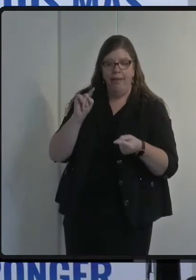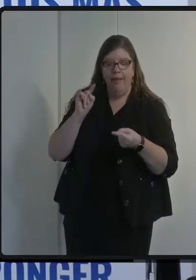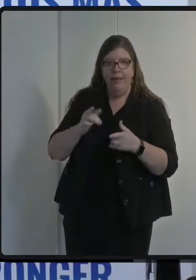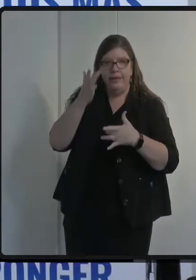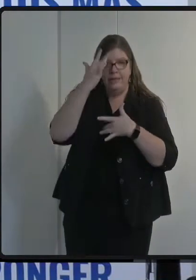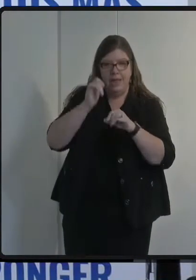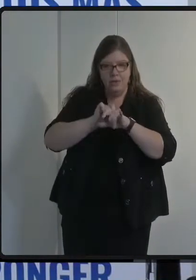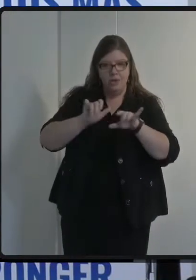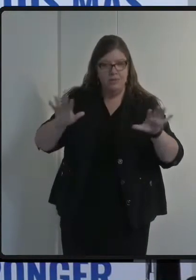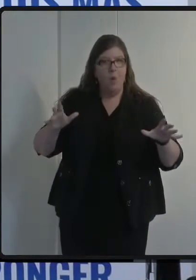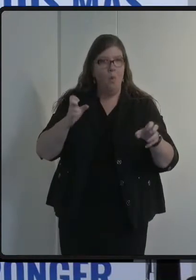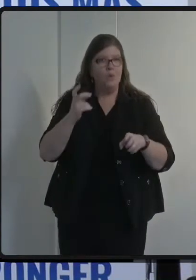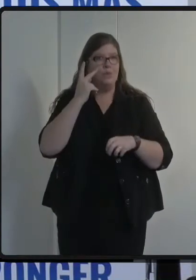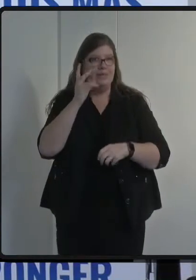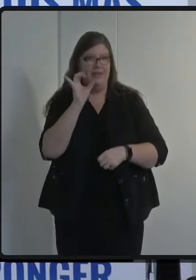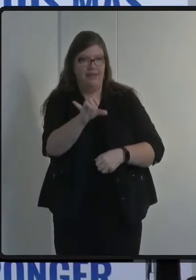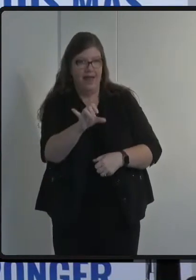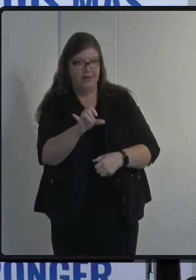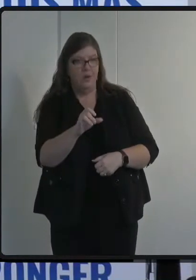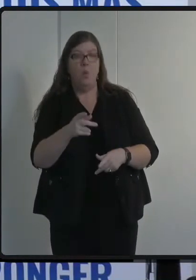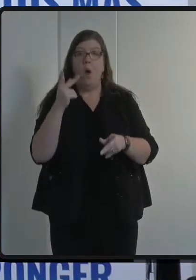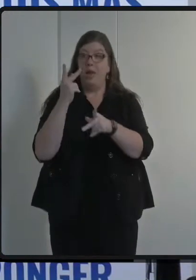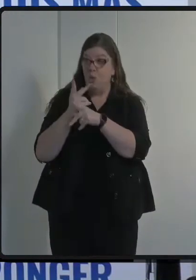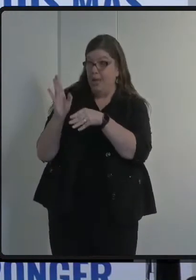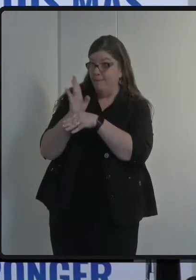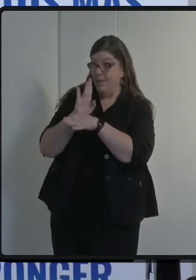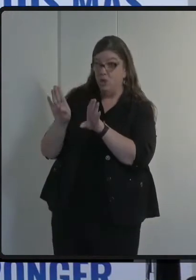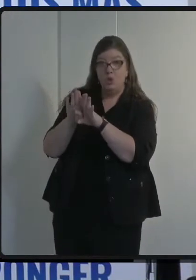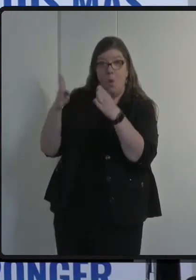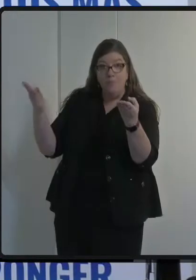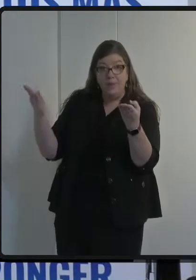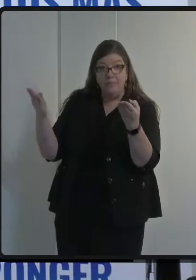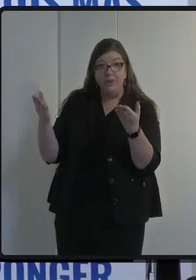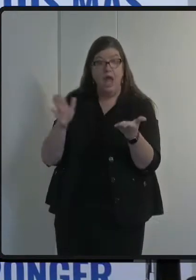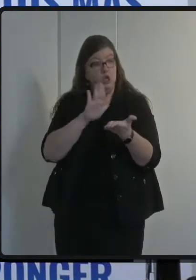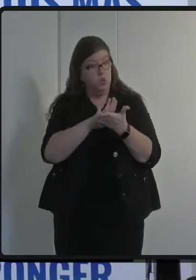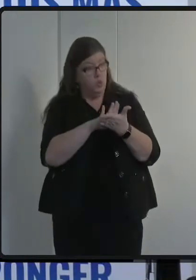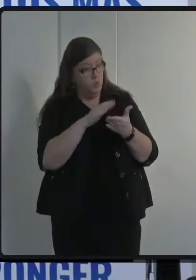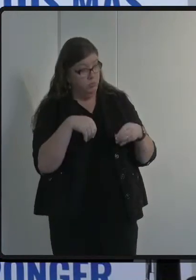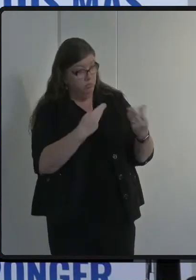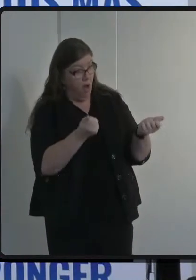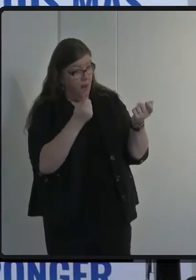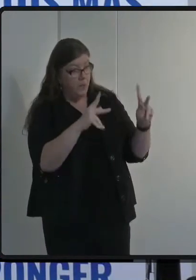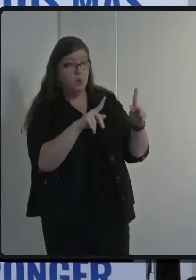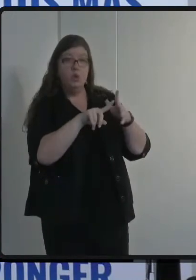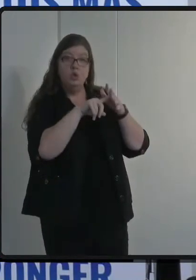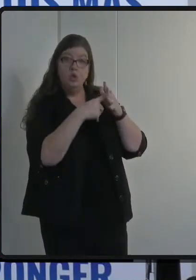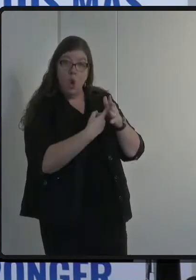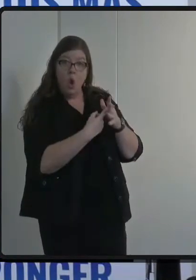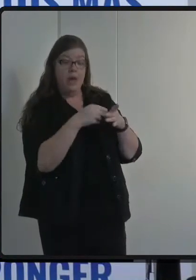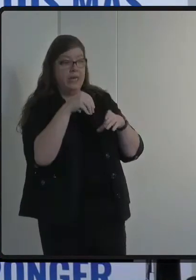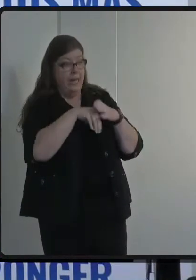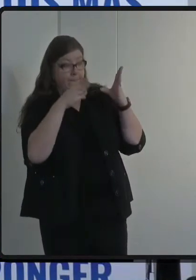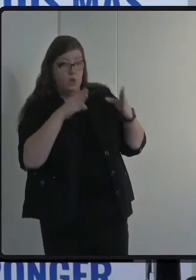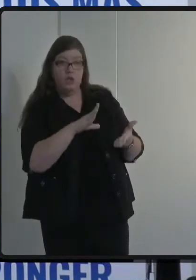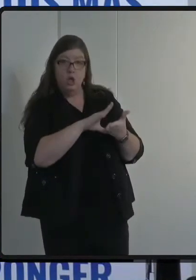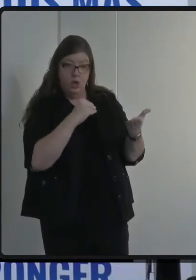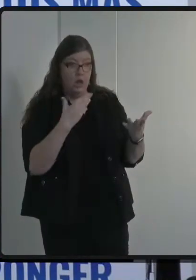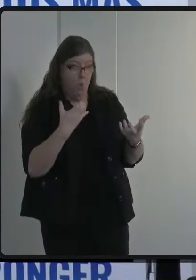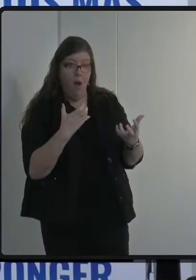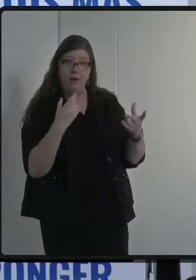transmission. We want to keep the business sectors open and schools to have the opportunity to start in-person learning.